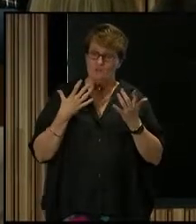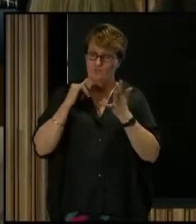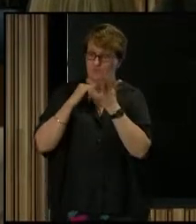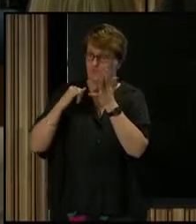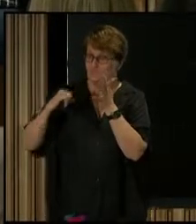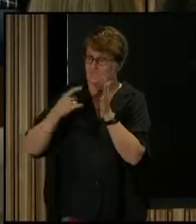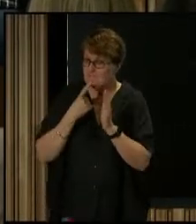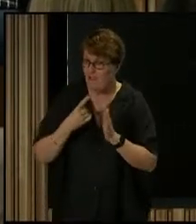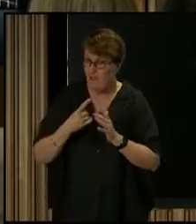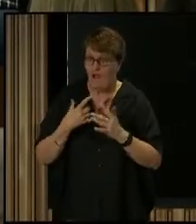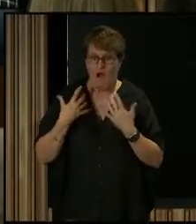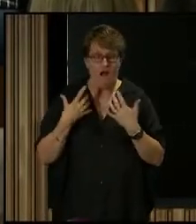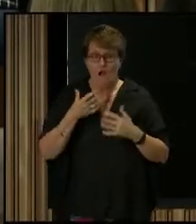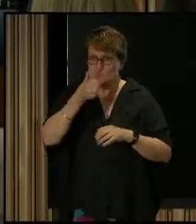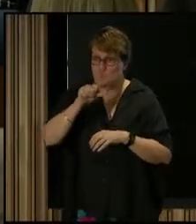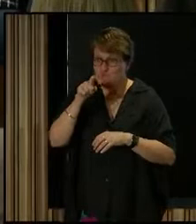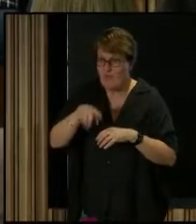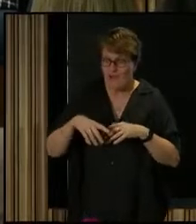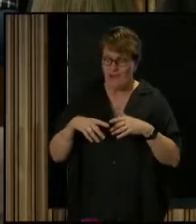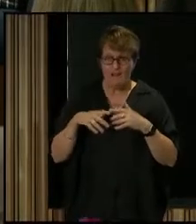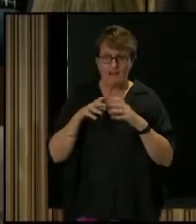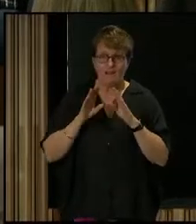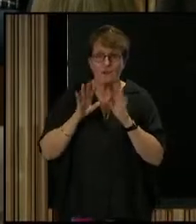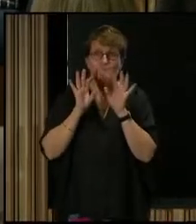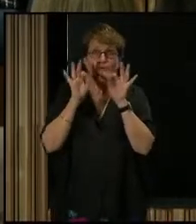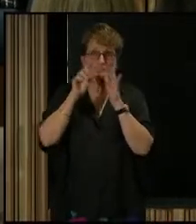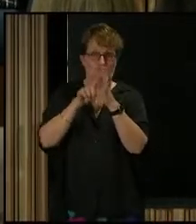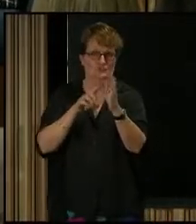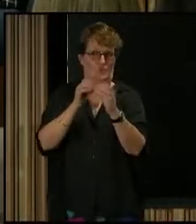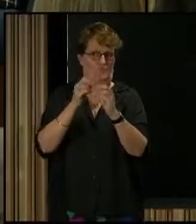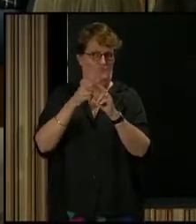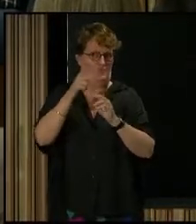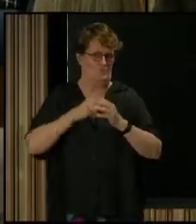a treat. What a treat. Can you believe I have a job? Yeah. Absolutely. Yeah.